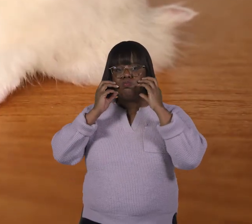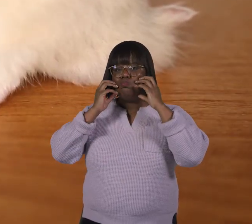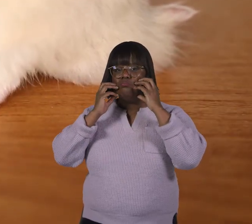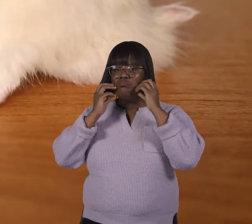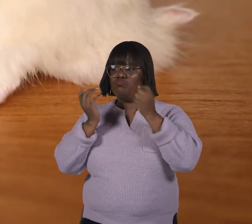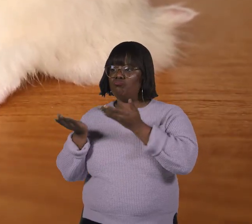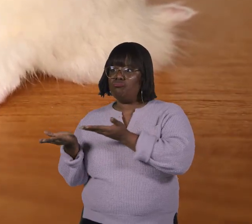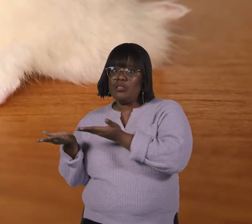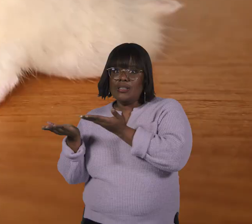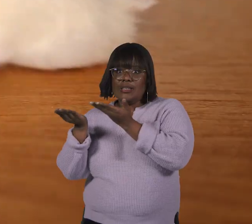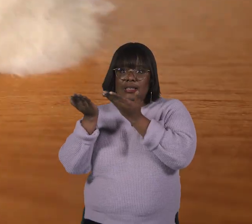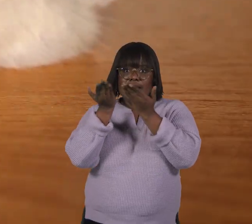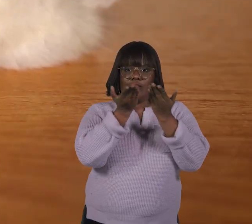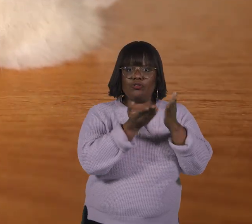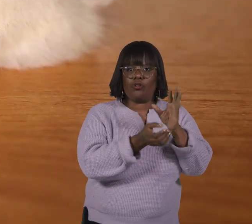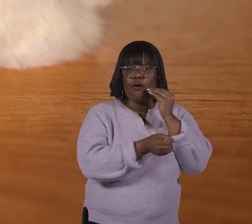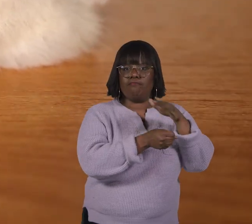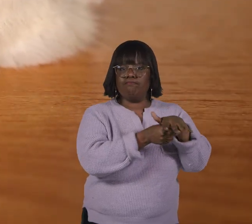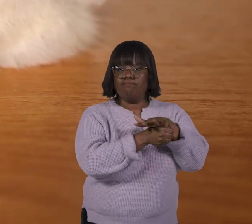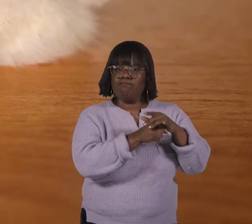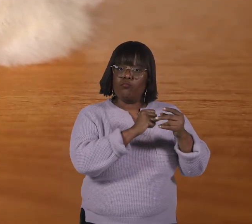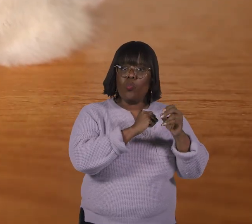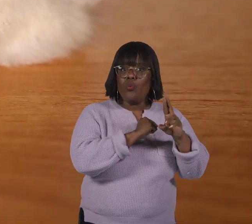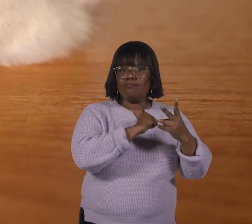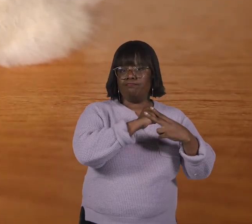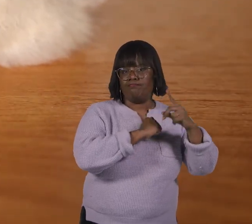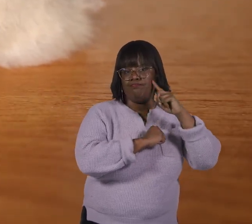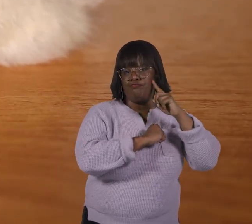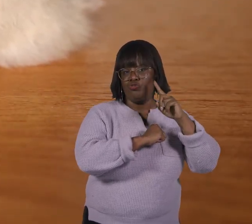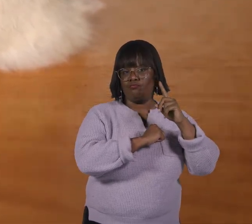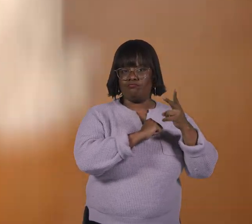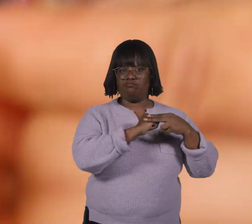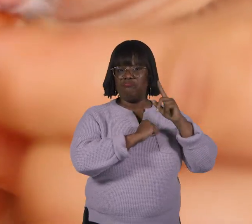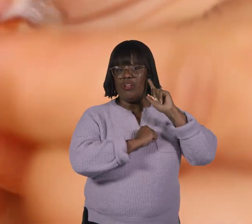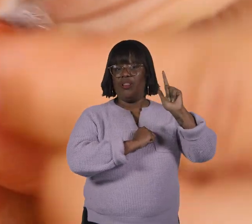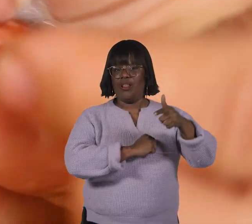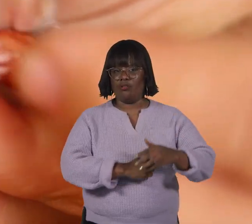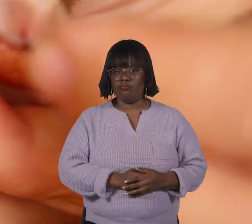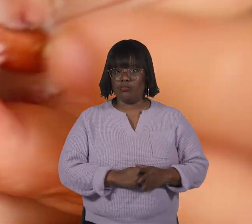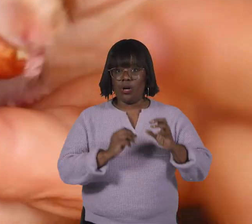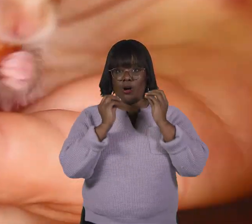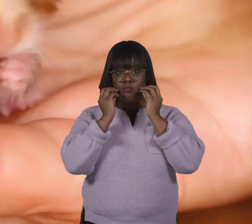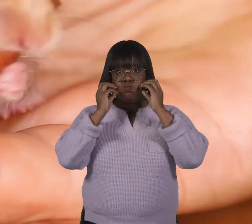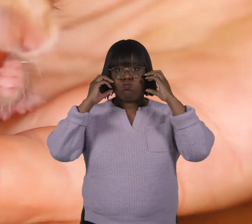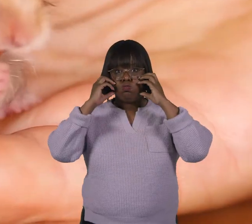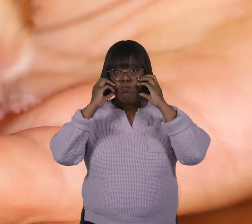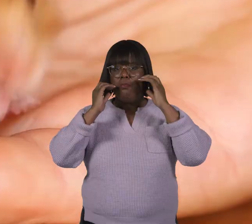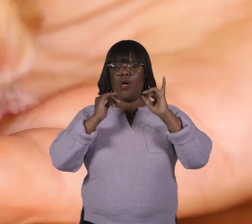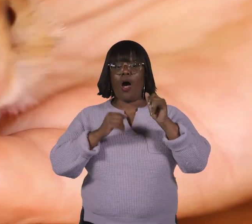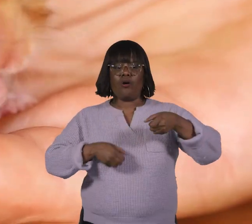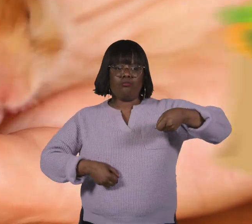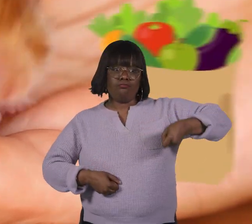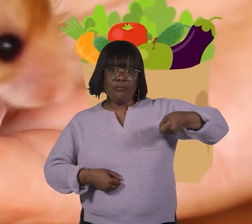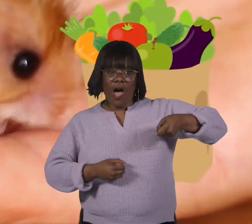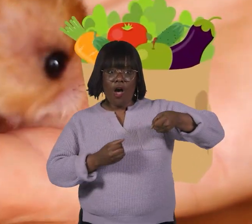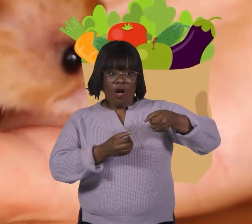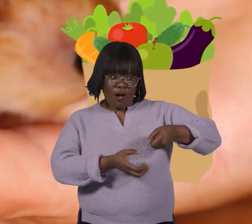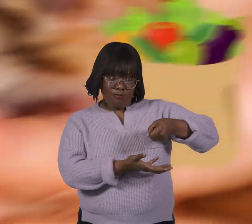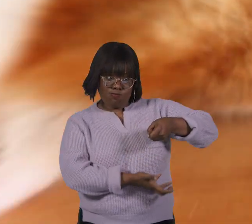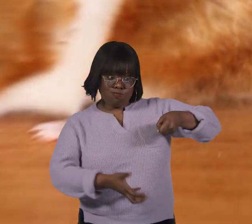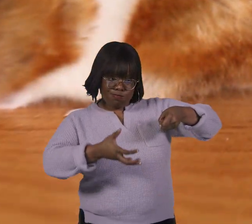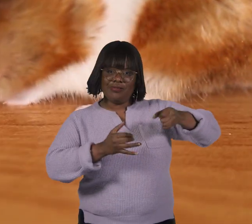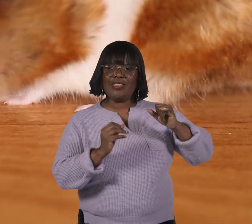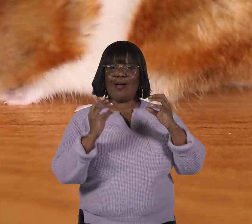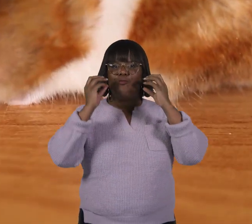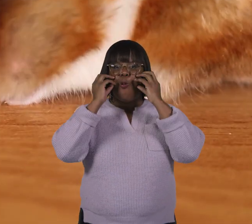rodents to carry provisions to their nest for storage or later consumption the cheek pouches are like a built-in grocery bag